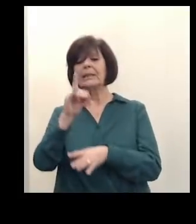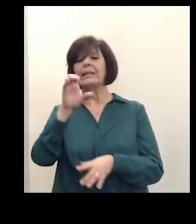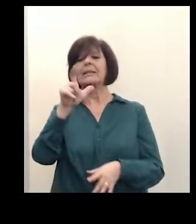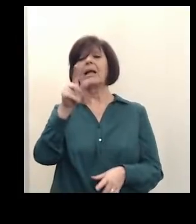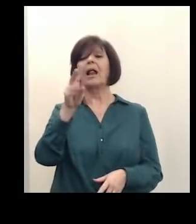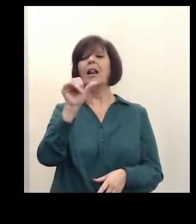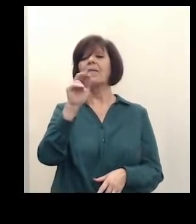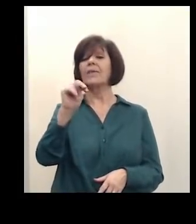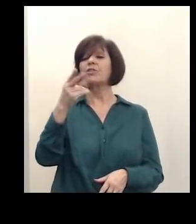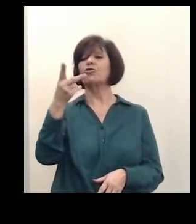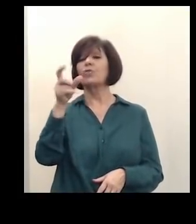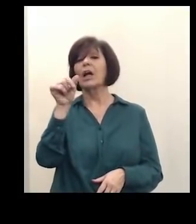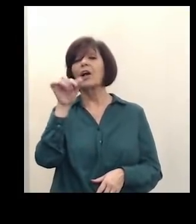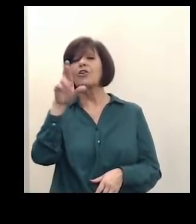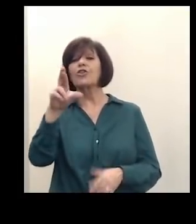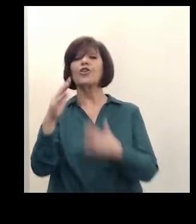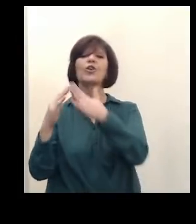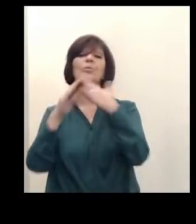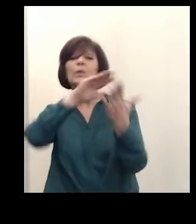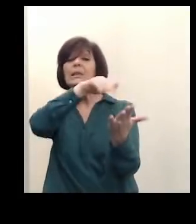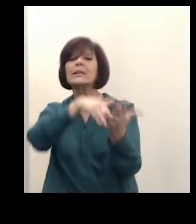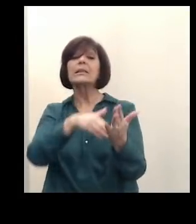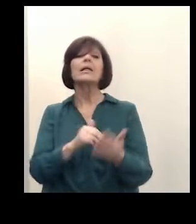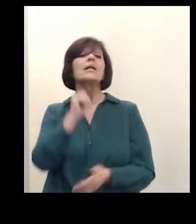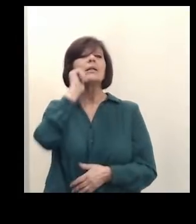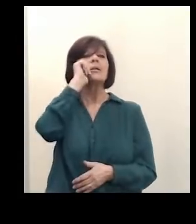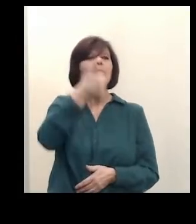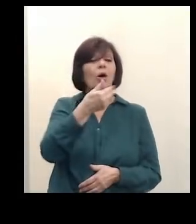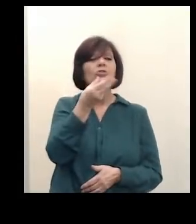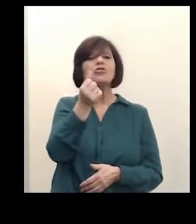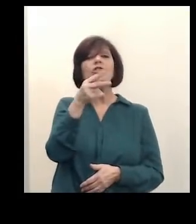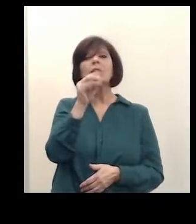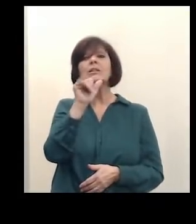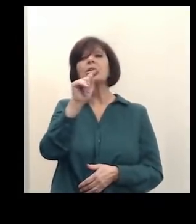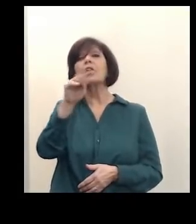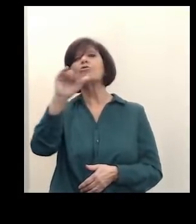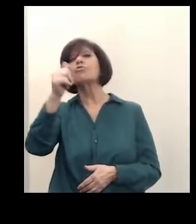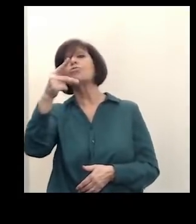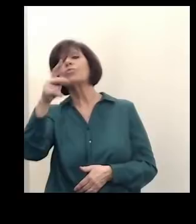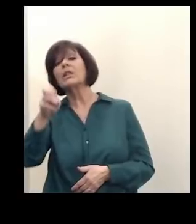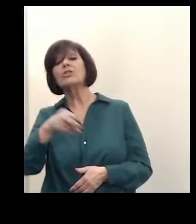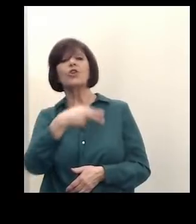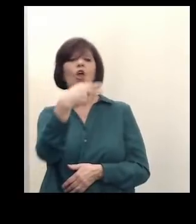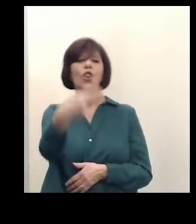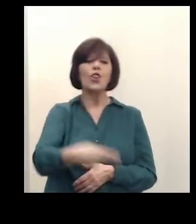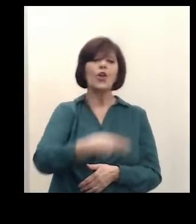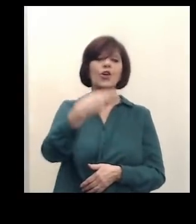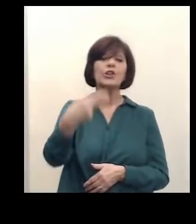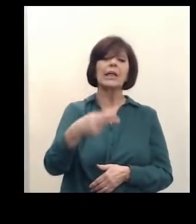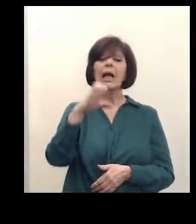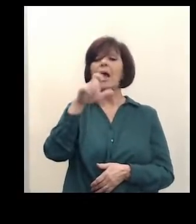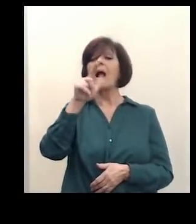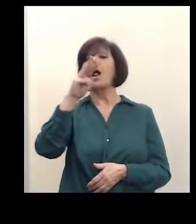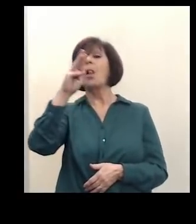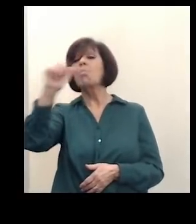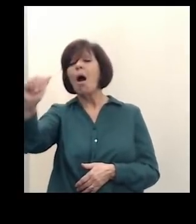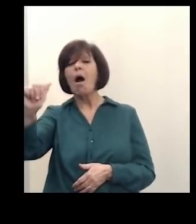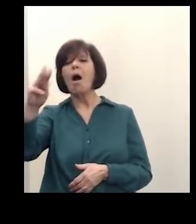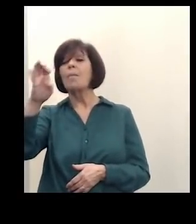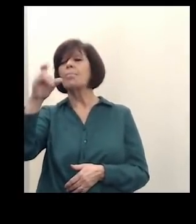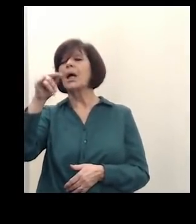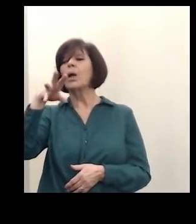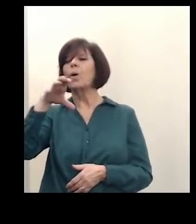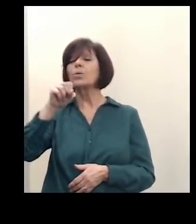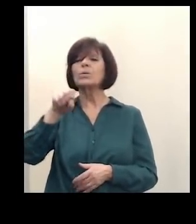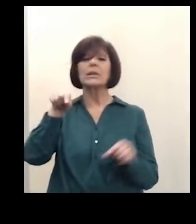Community Center. Tomorrow, we're going to be at Chestnut Ridge Park in Orchard Park. Thursday, we'll be at Elmo Meadows Park. And then this Friday and